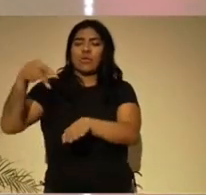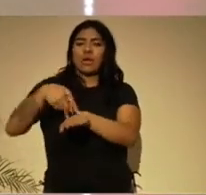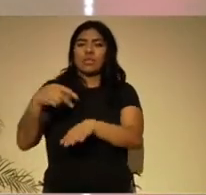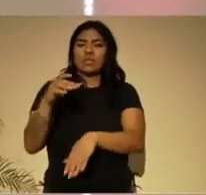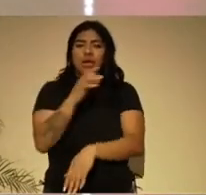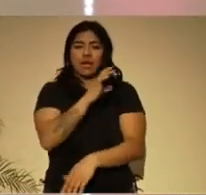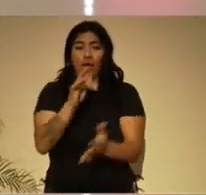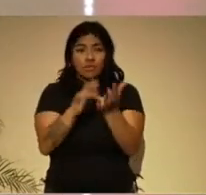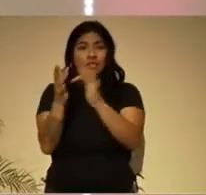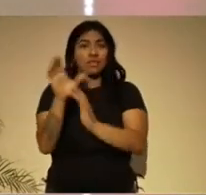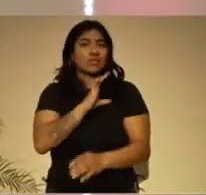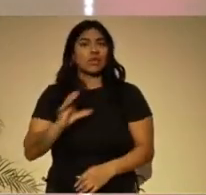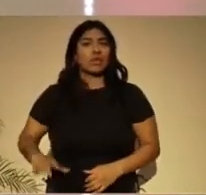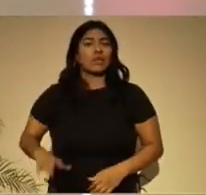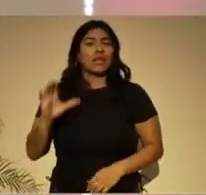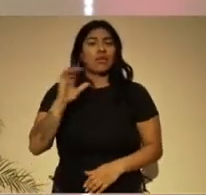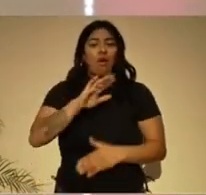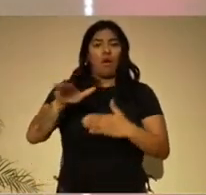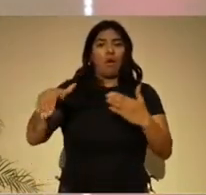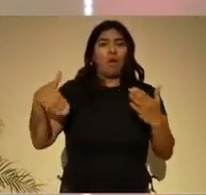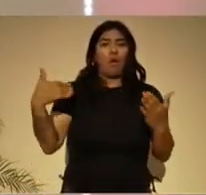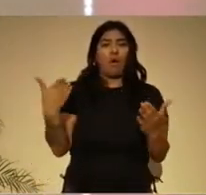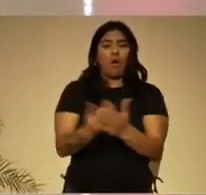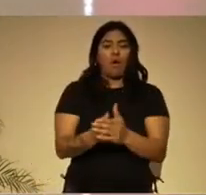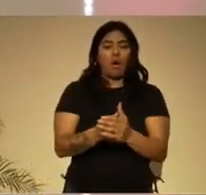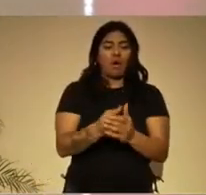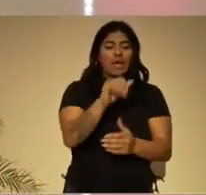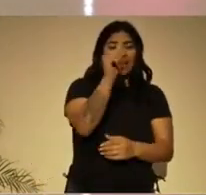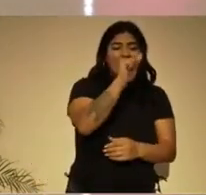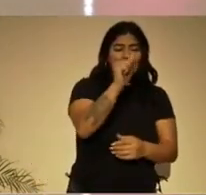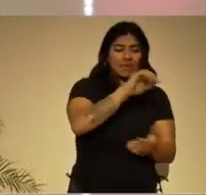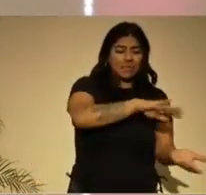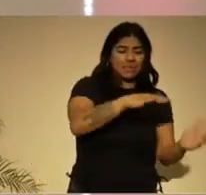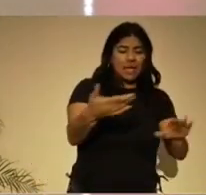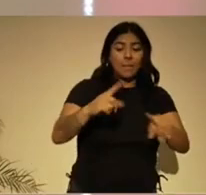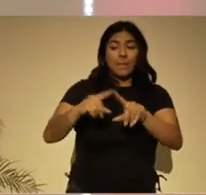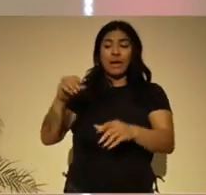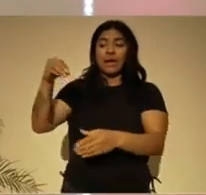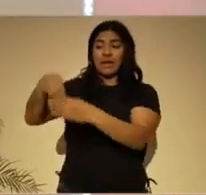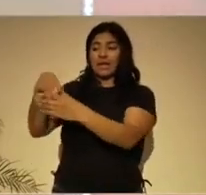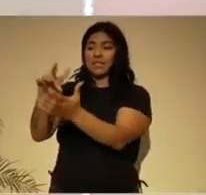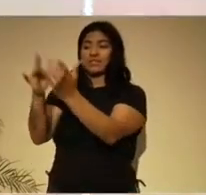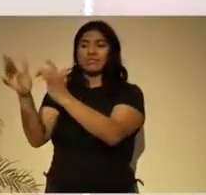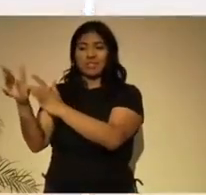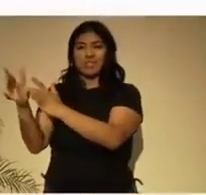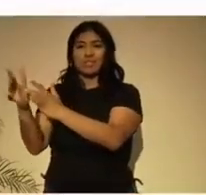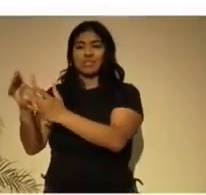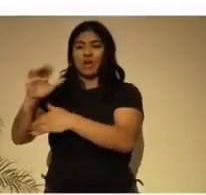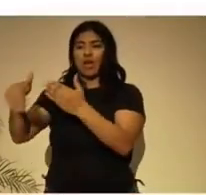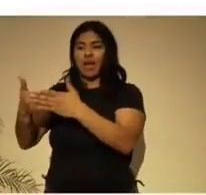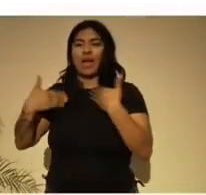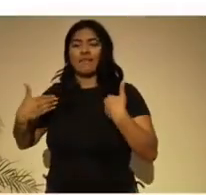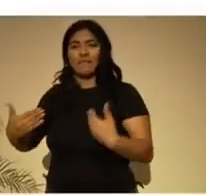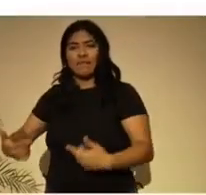That all in Adam die, but all in Jesus Christ now have life. So by